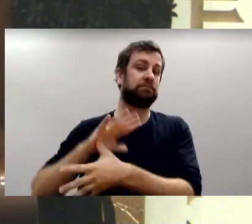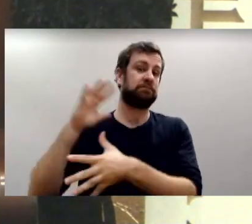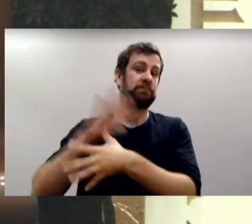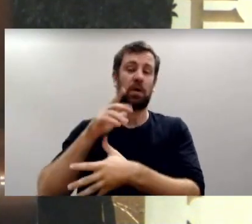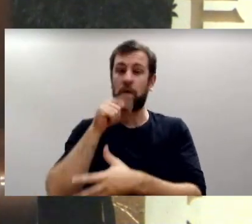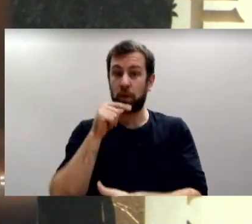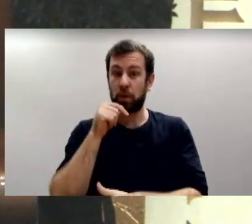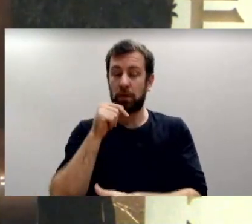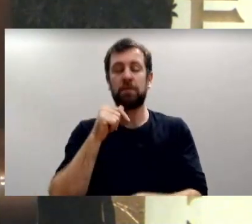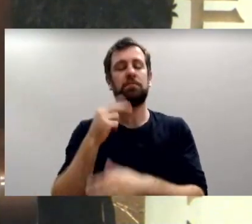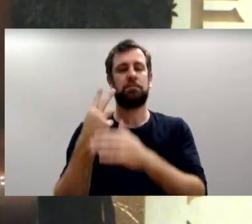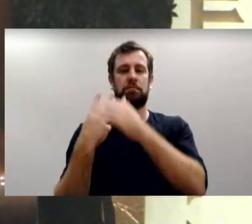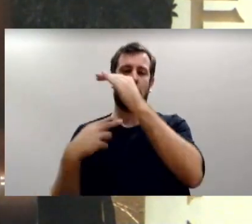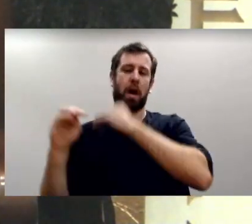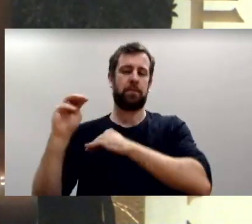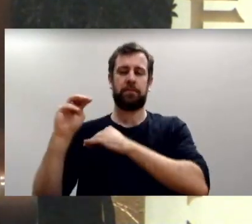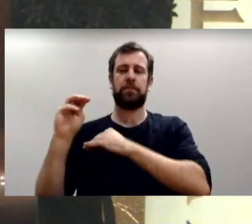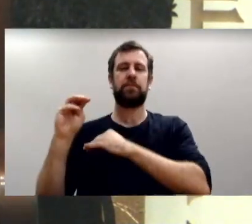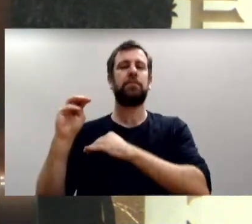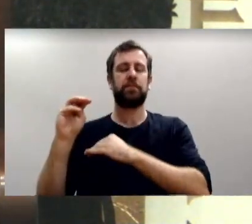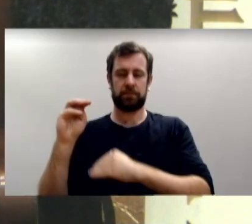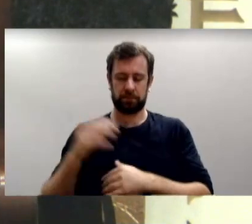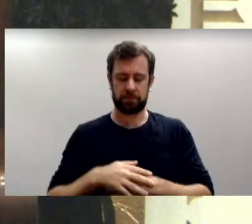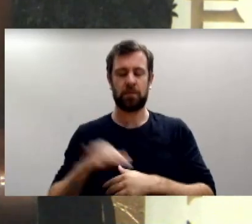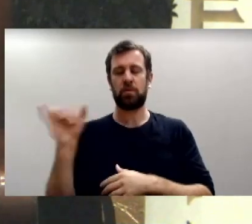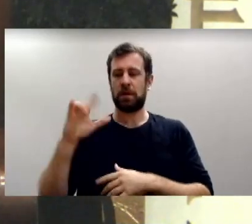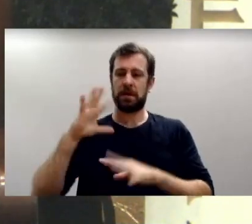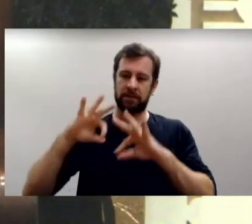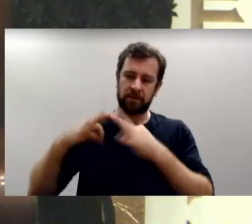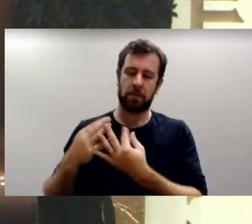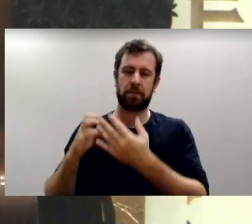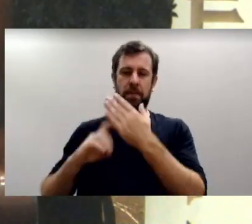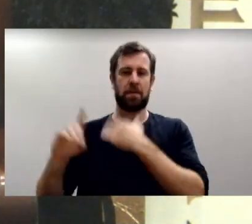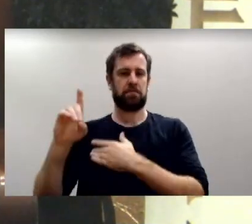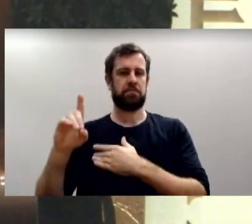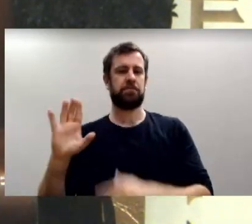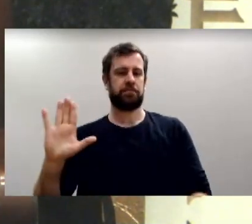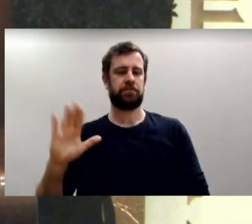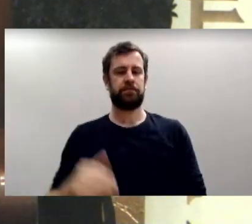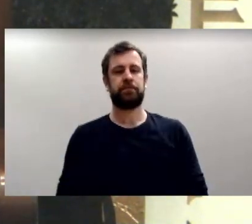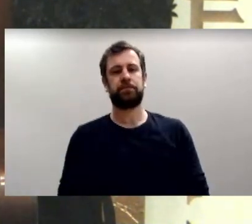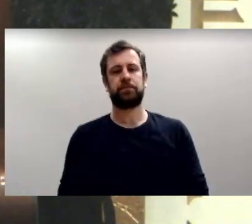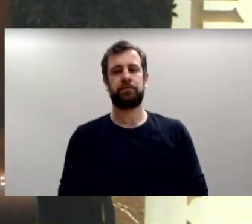but Muhammad and Ali Muhammad salawatullah alayhi ajma'in. Salawat.